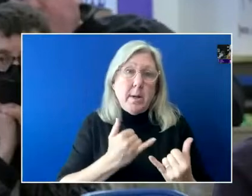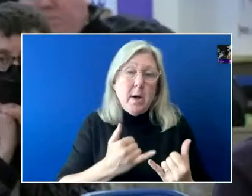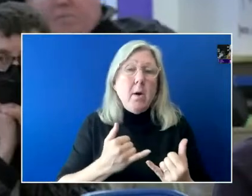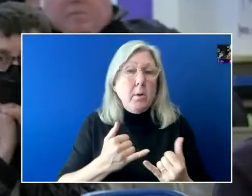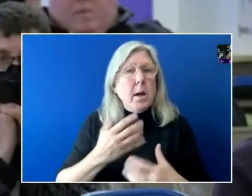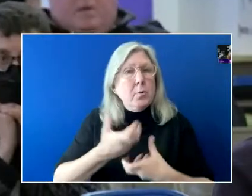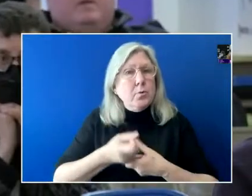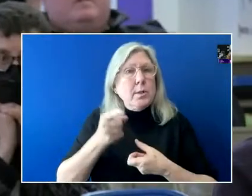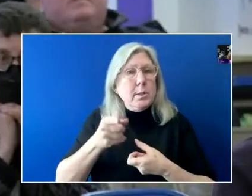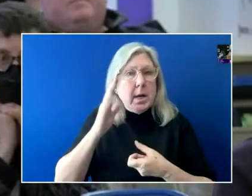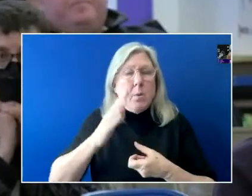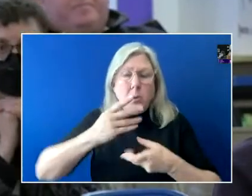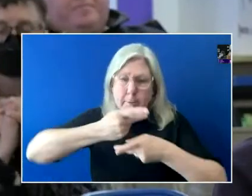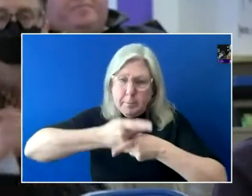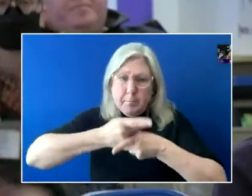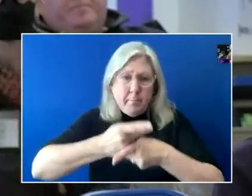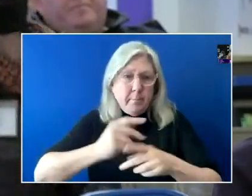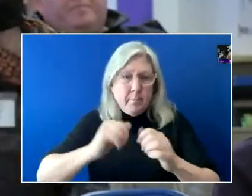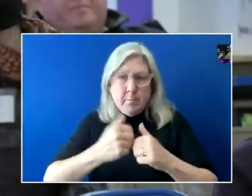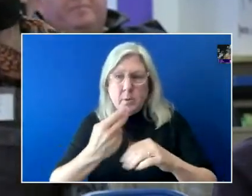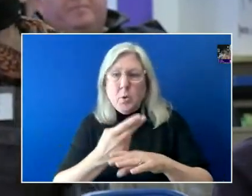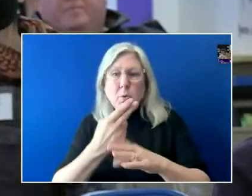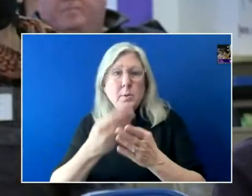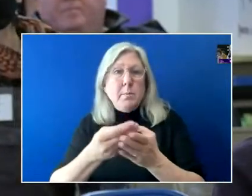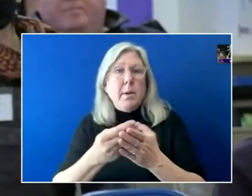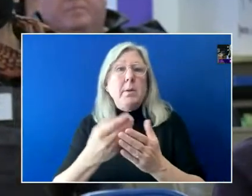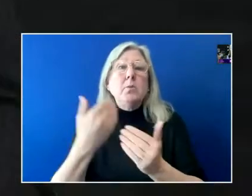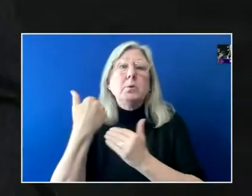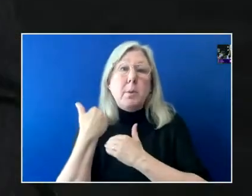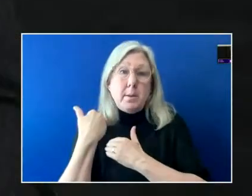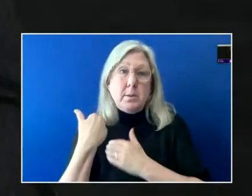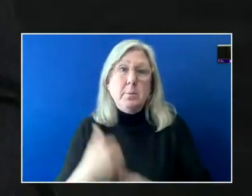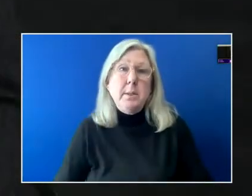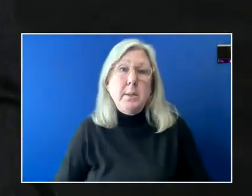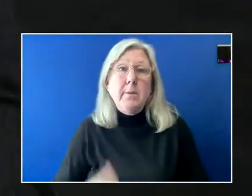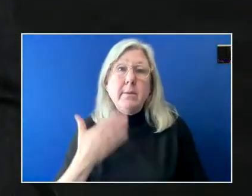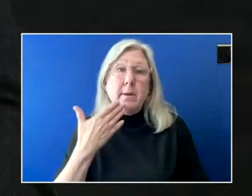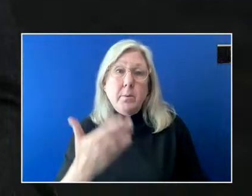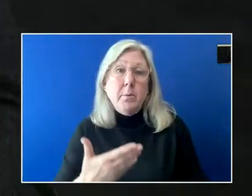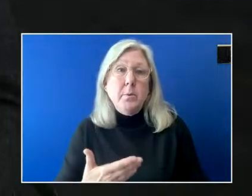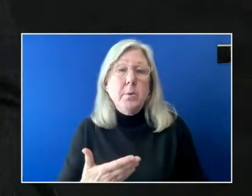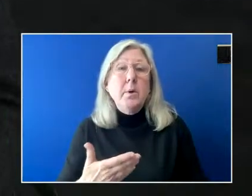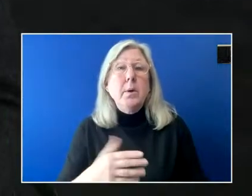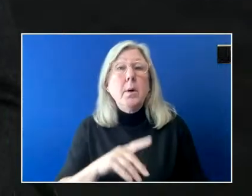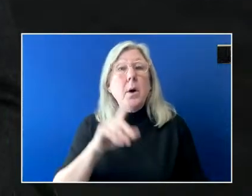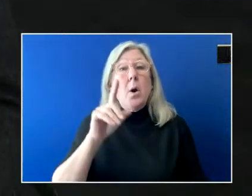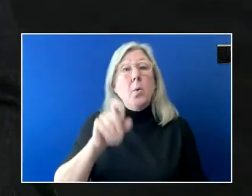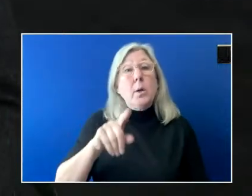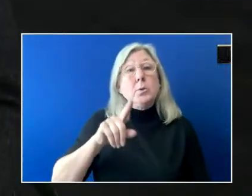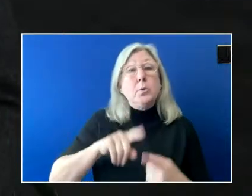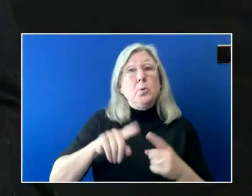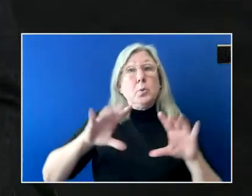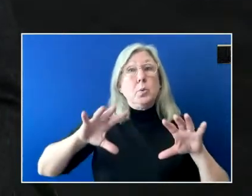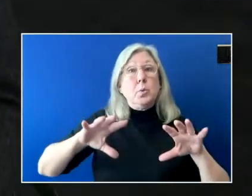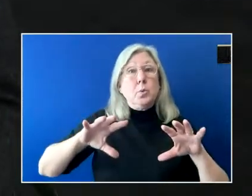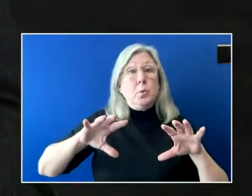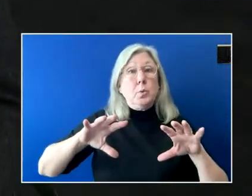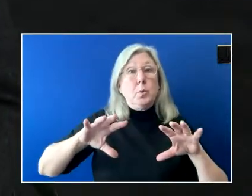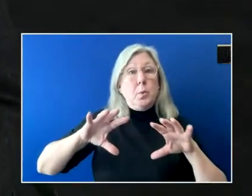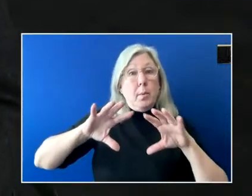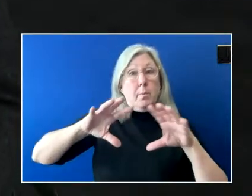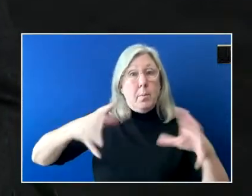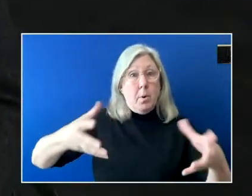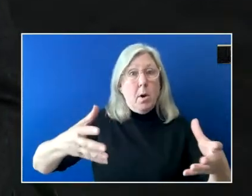our money is being used responsibly thanks question before the body is whether to amend